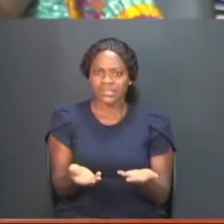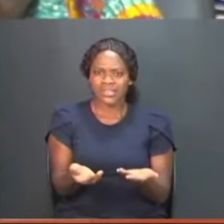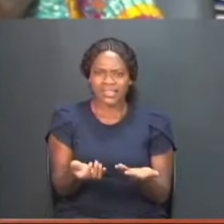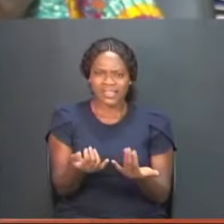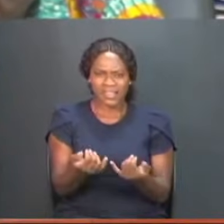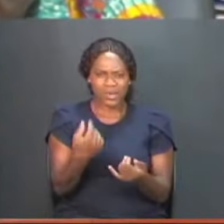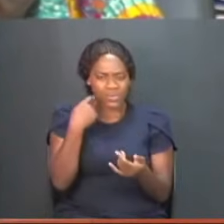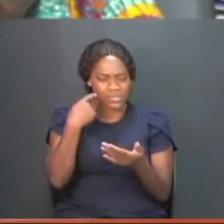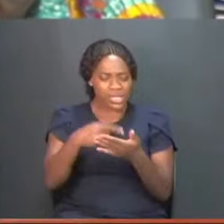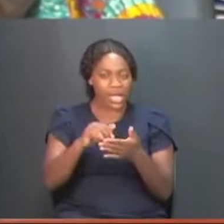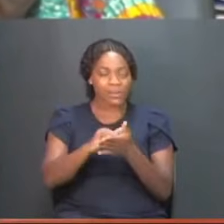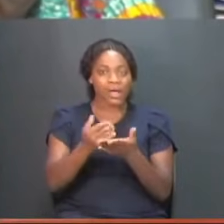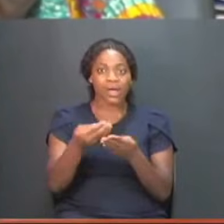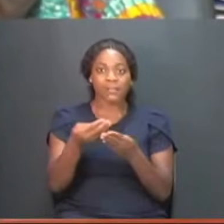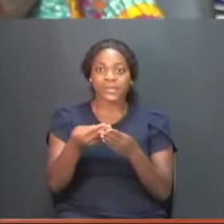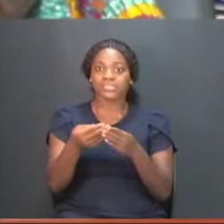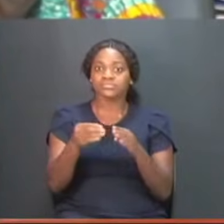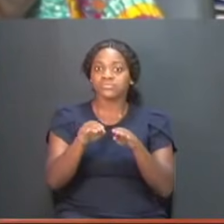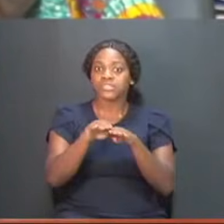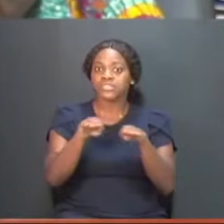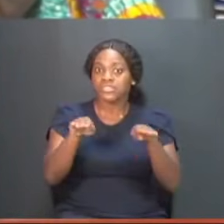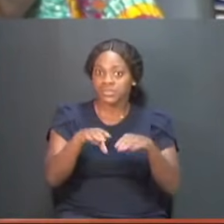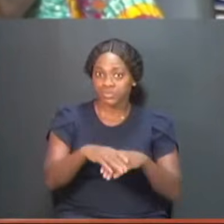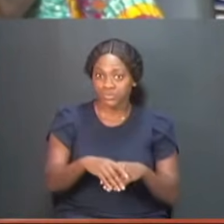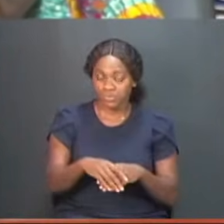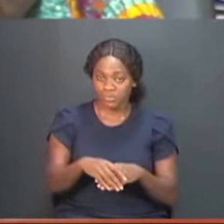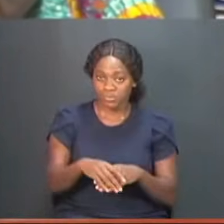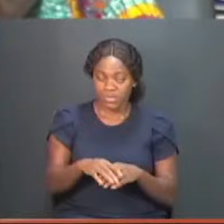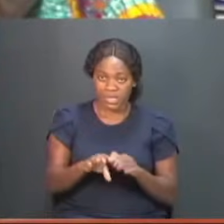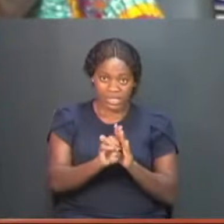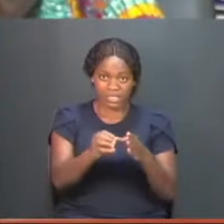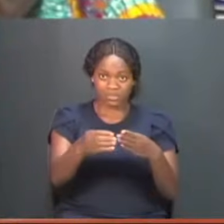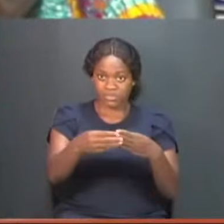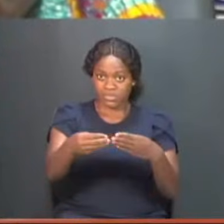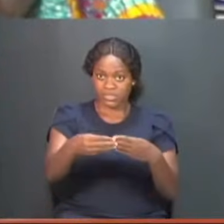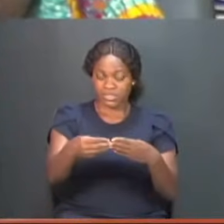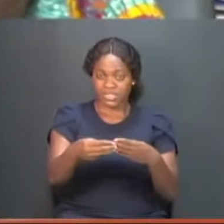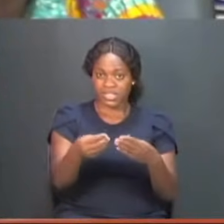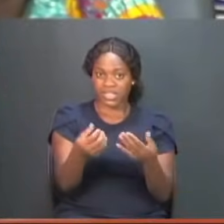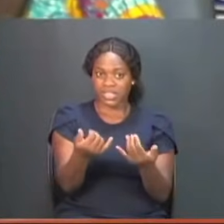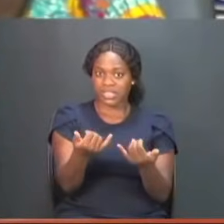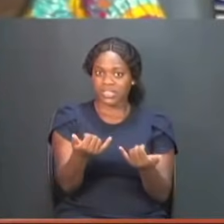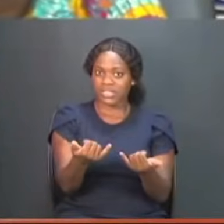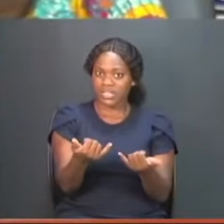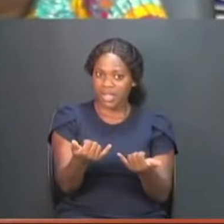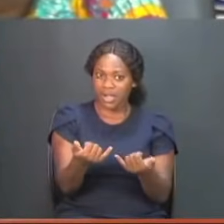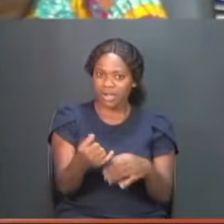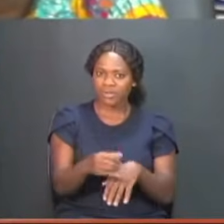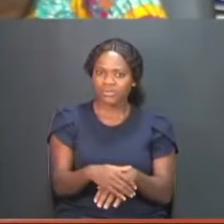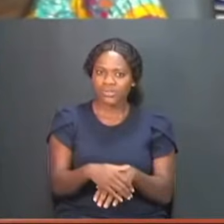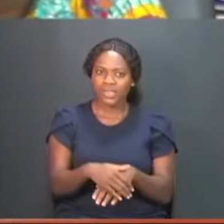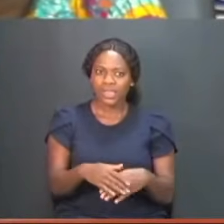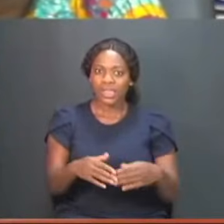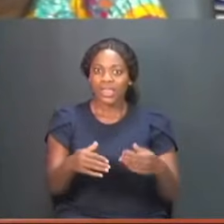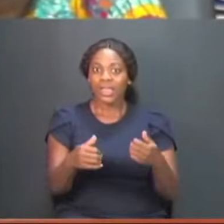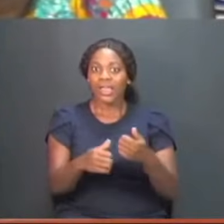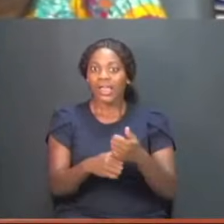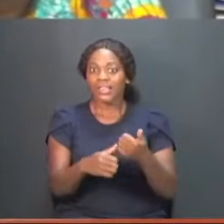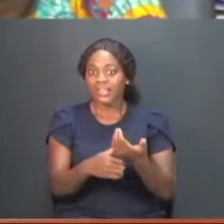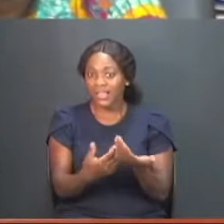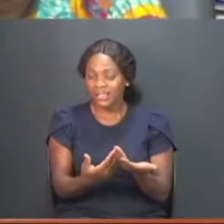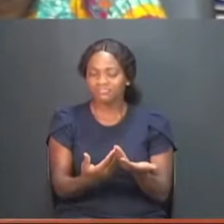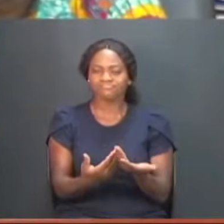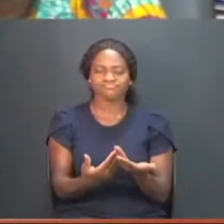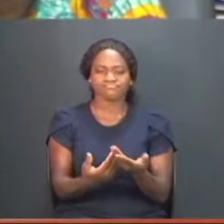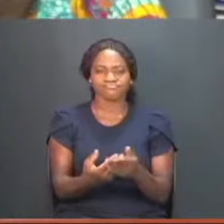Mr. Speaker. The fact that the Ghanaian cedi is being at the mercy of the United States dollar because we don't have